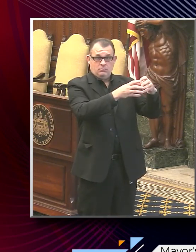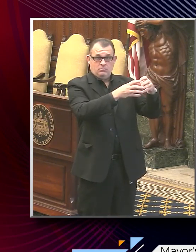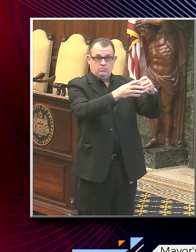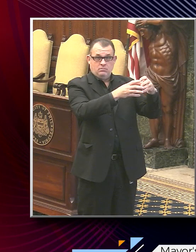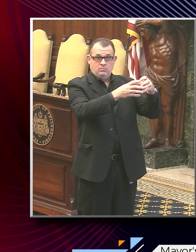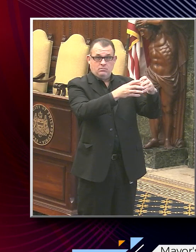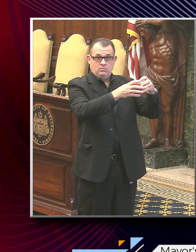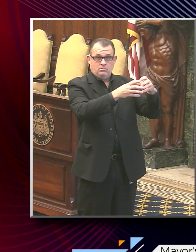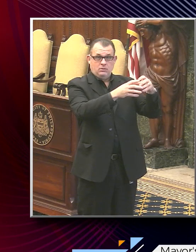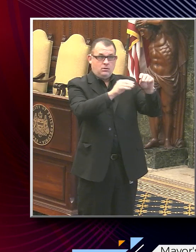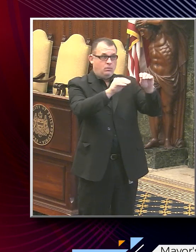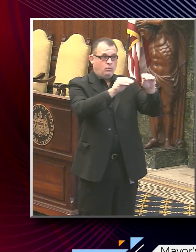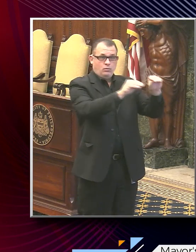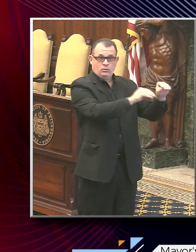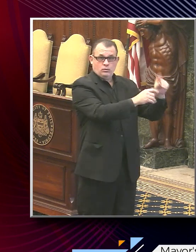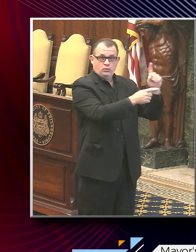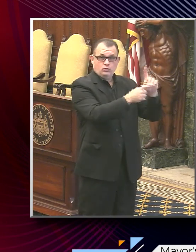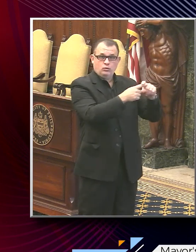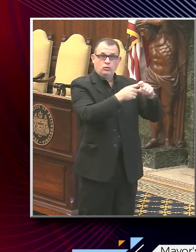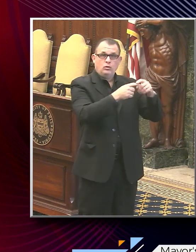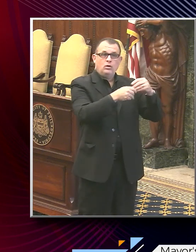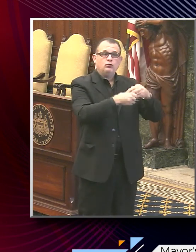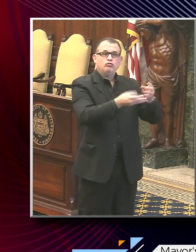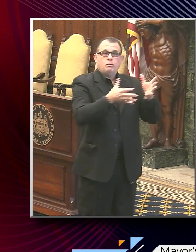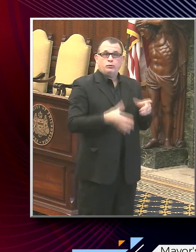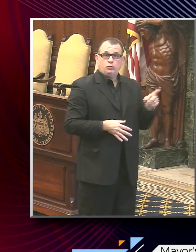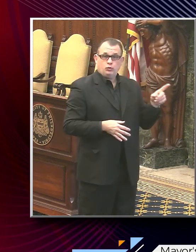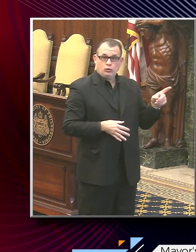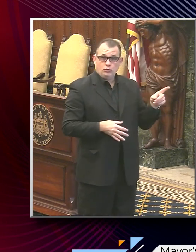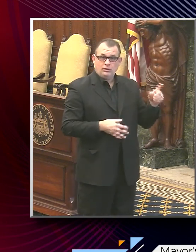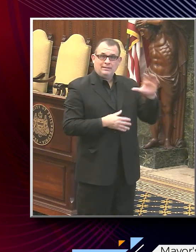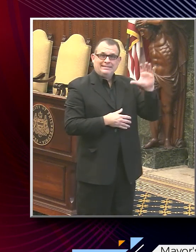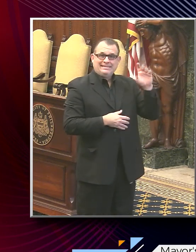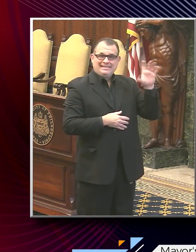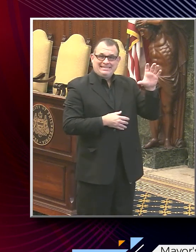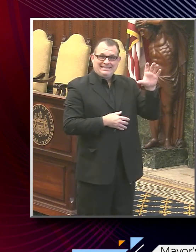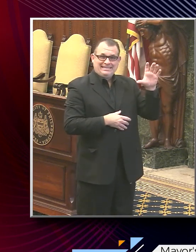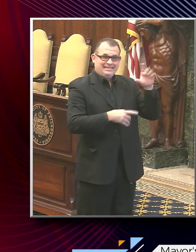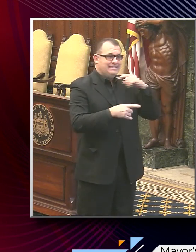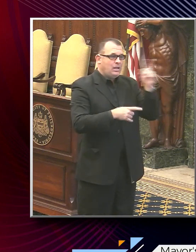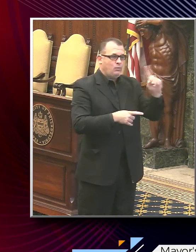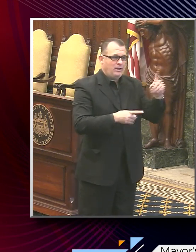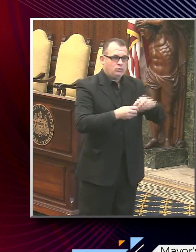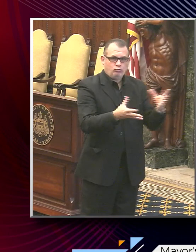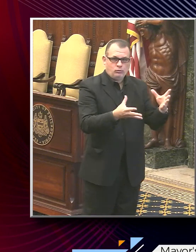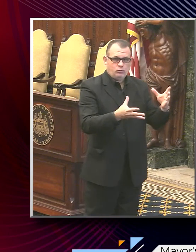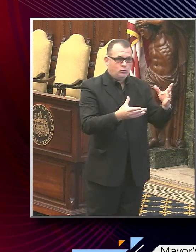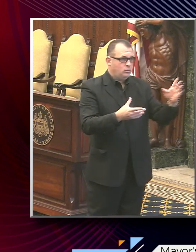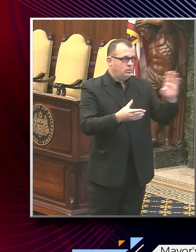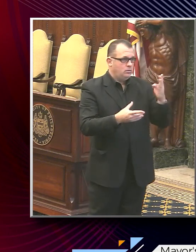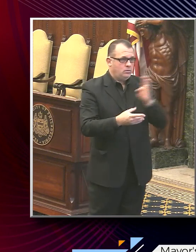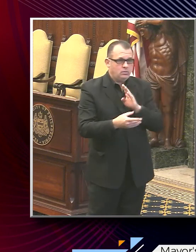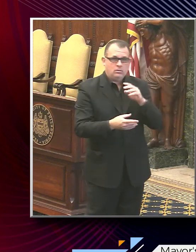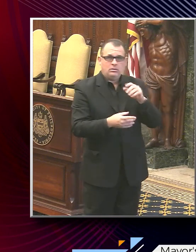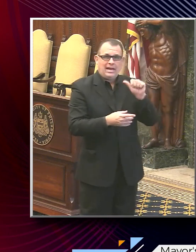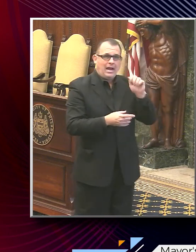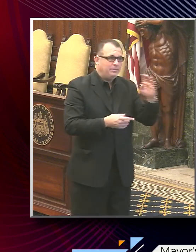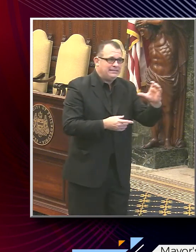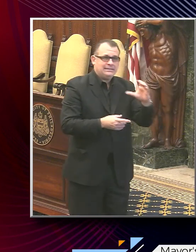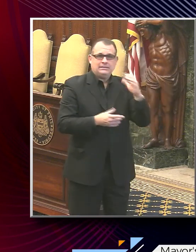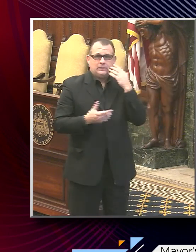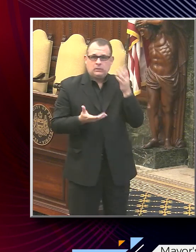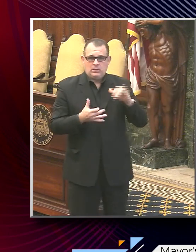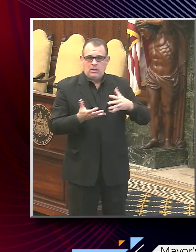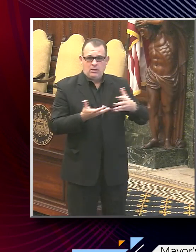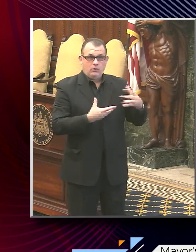through a distributor at the direction of the CDC to us here in Philadelphia. We will receive it here. We will distribute